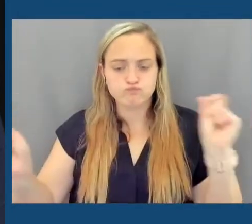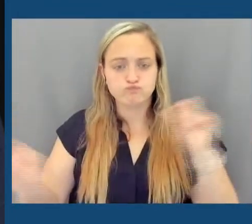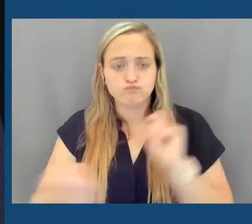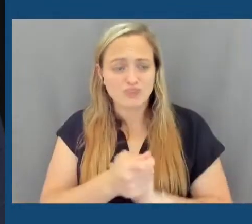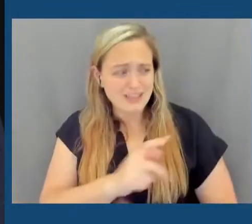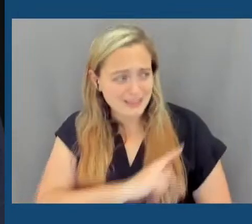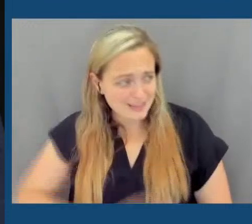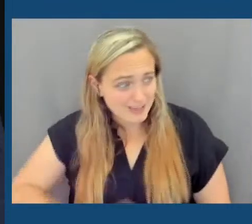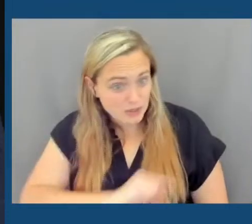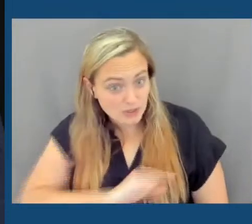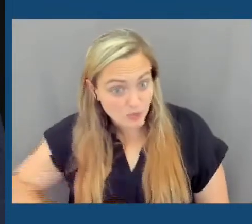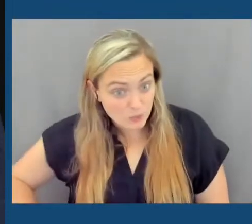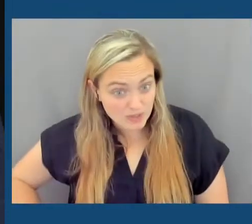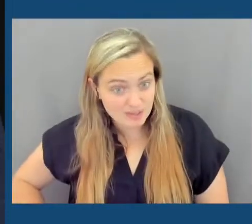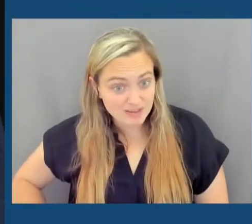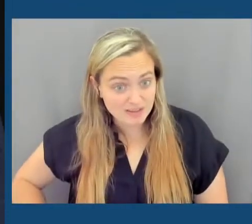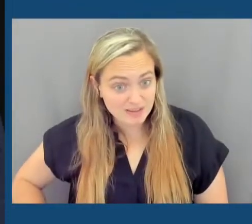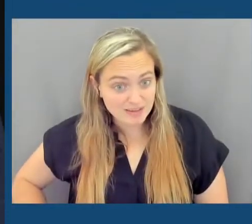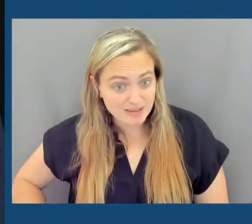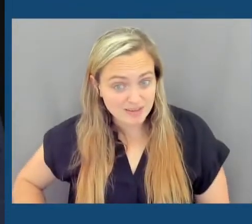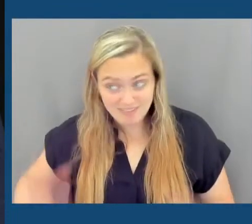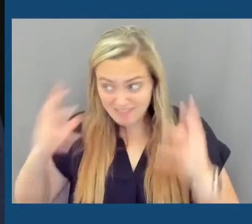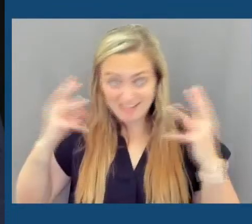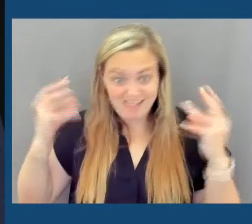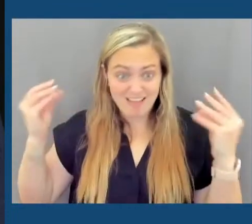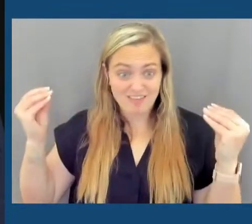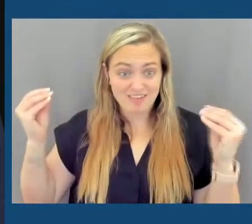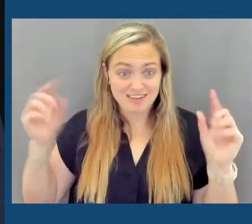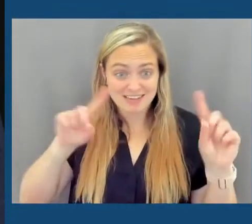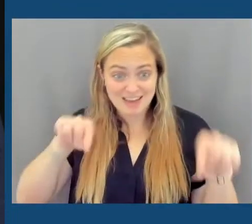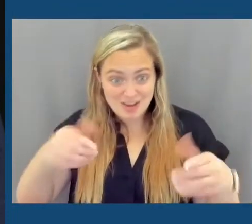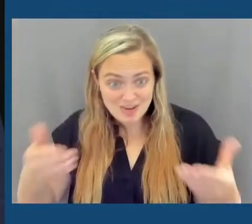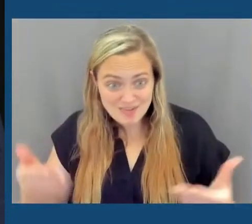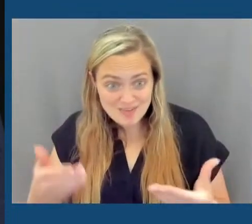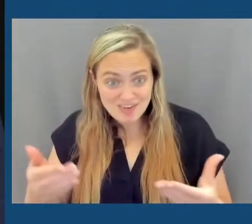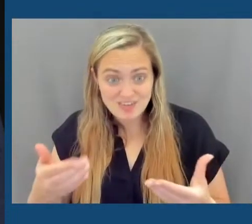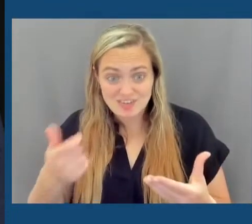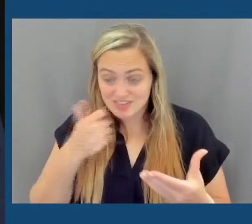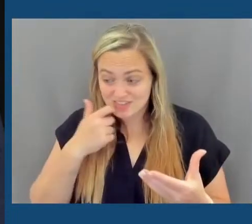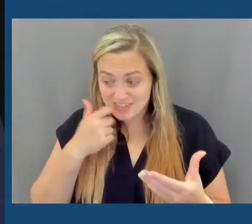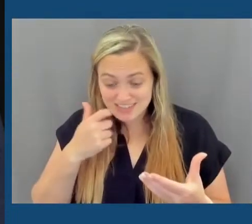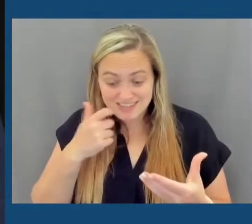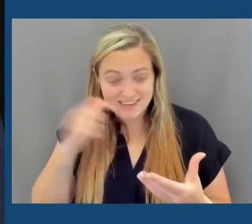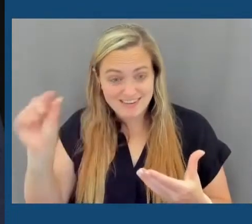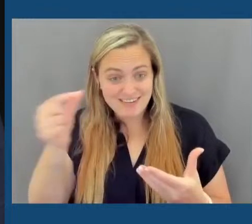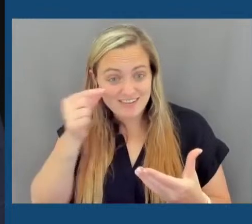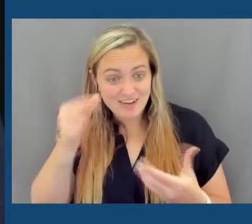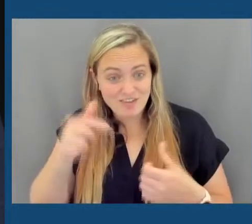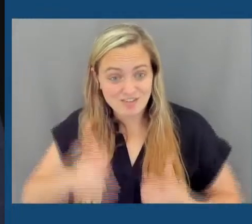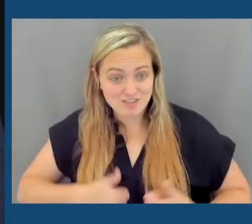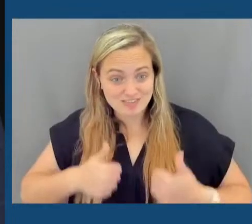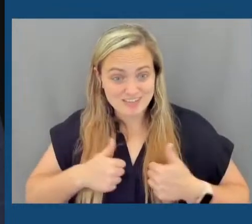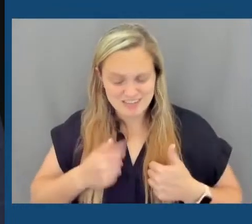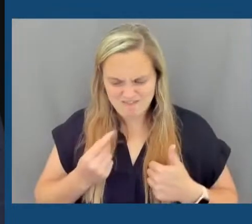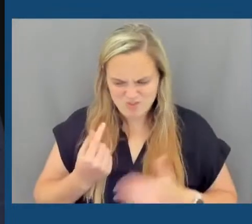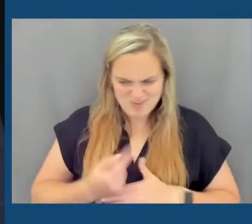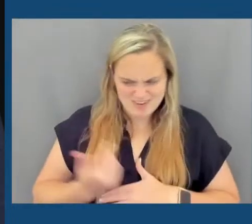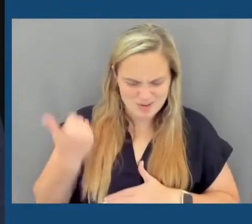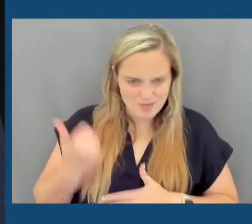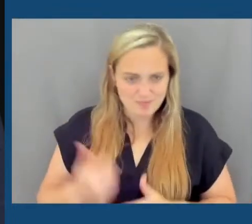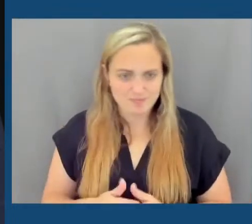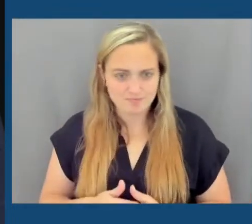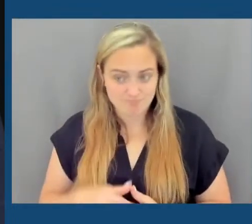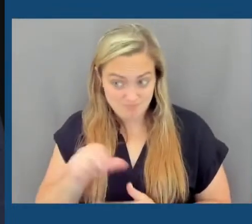queen of the Kingdom of the Netherlands in the governor's residence just a couple days ago in